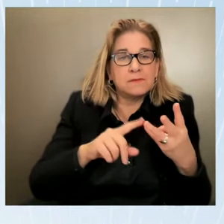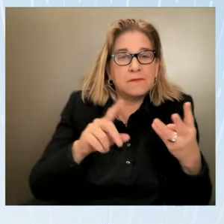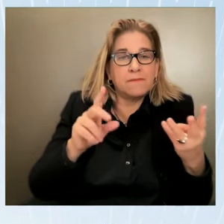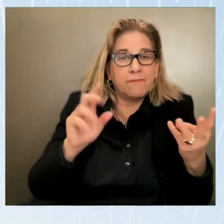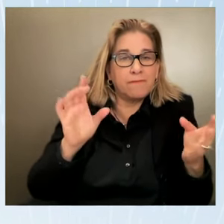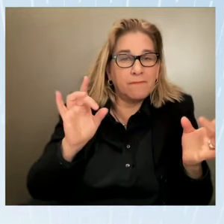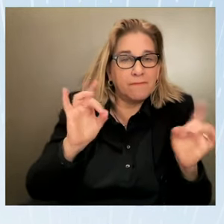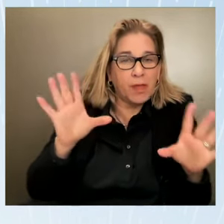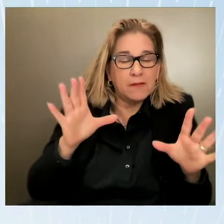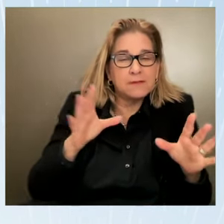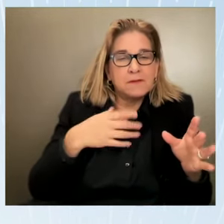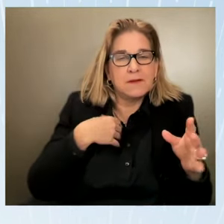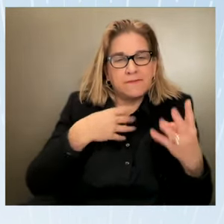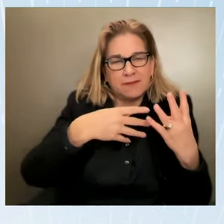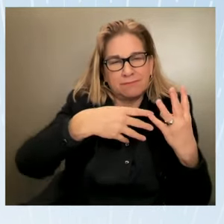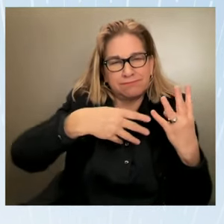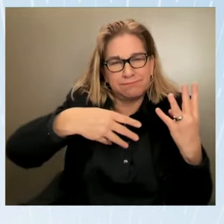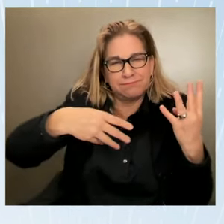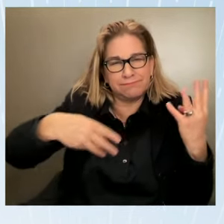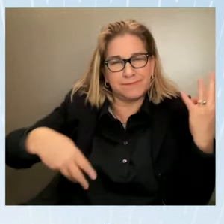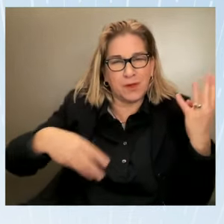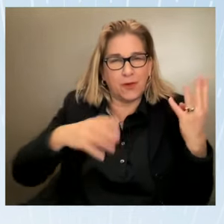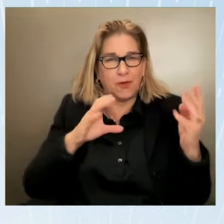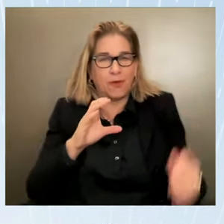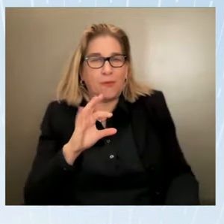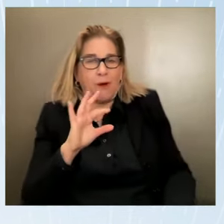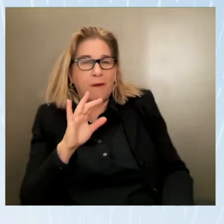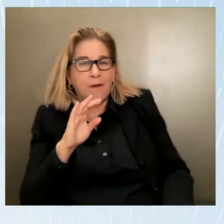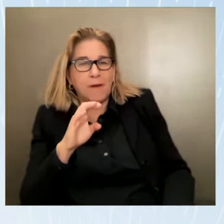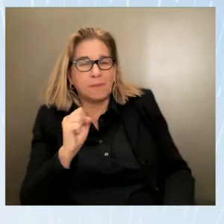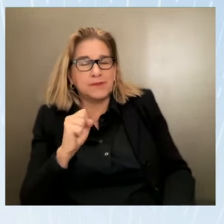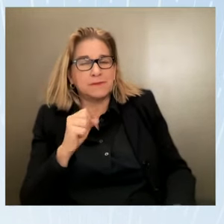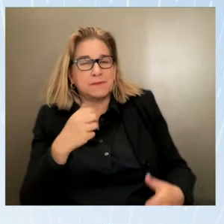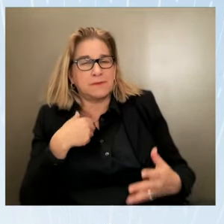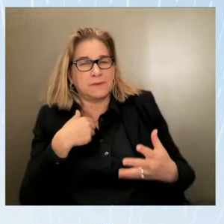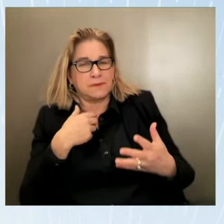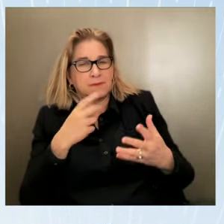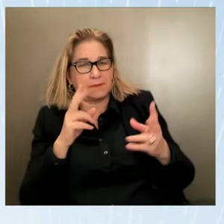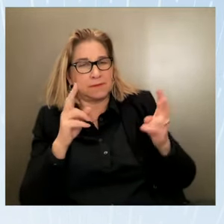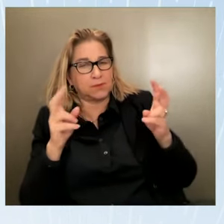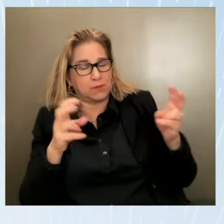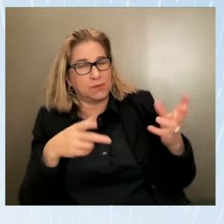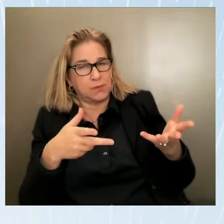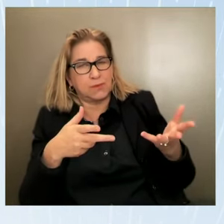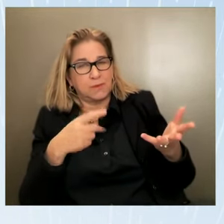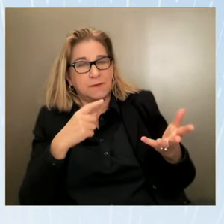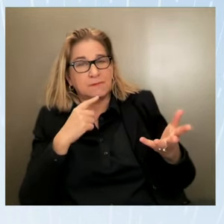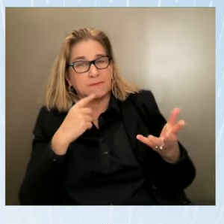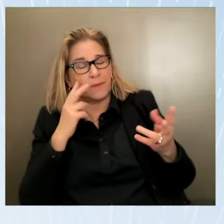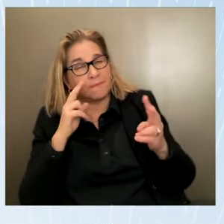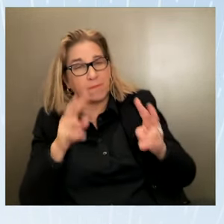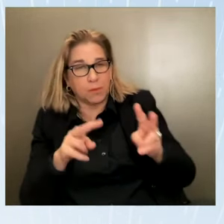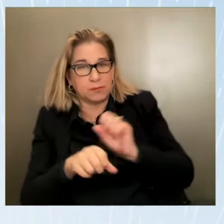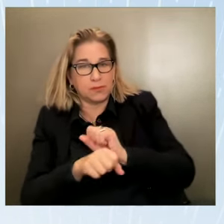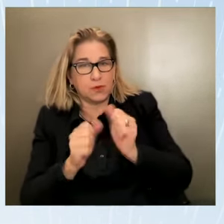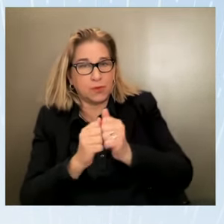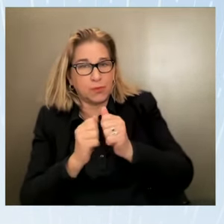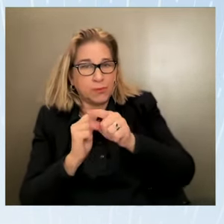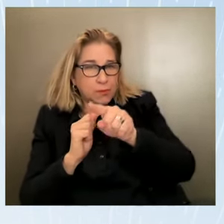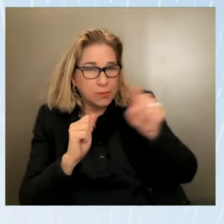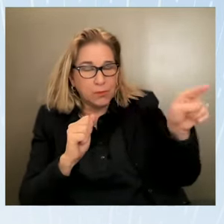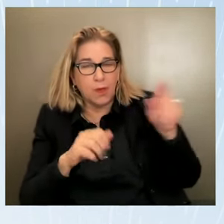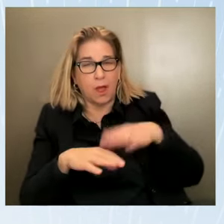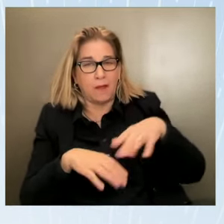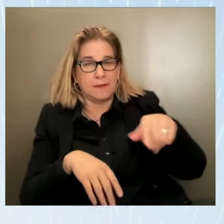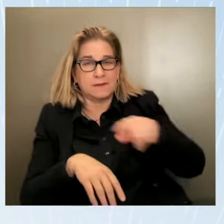these issues in the way it does, and I look forward to the continued work of the task force and our coordination across the entire